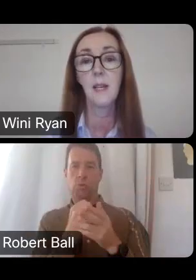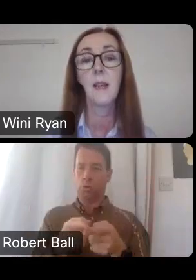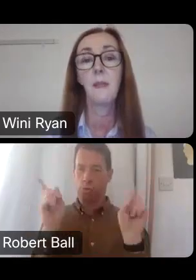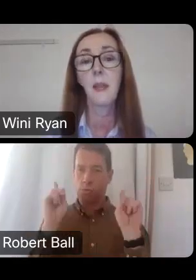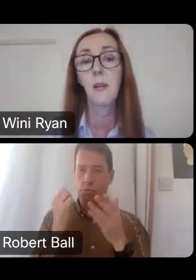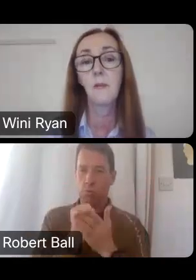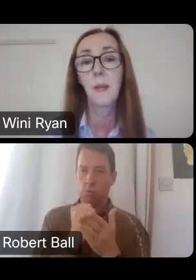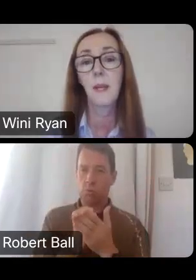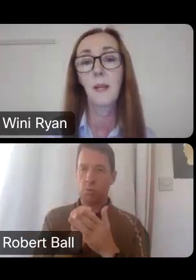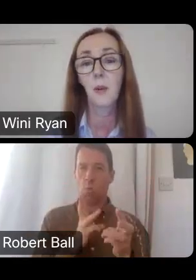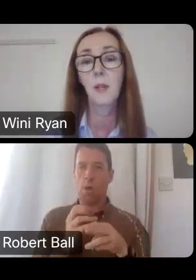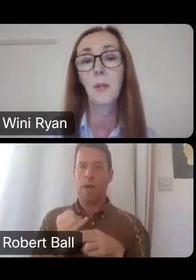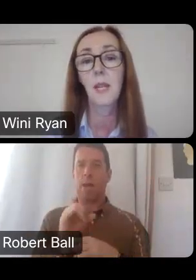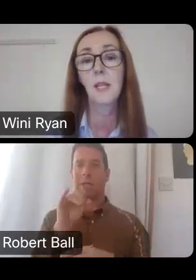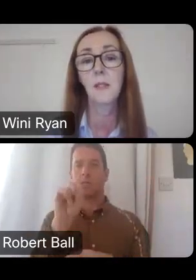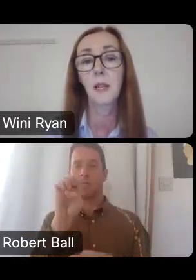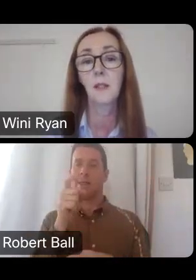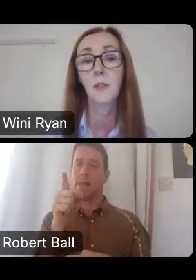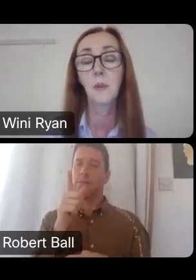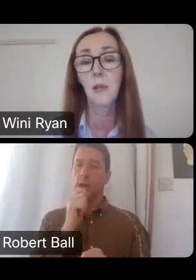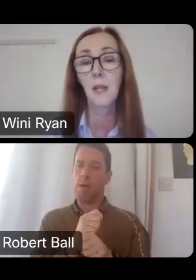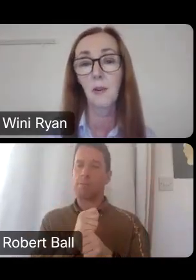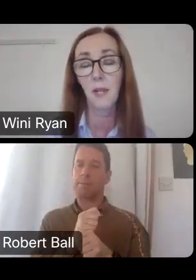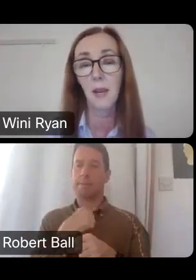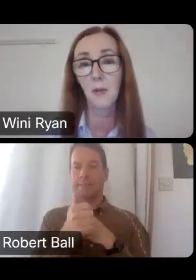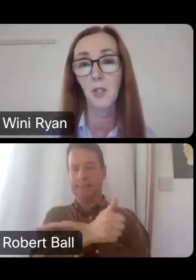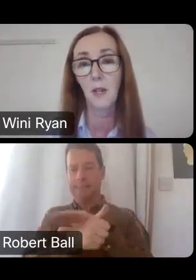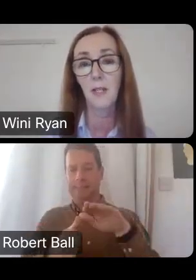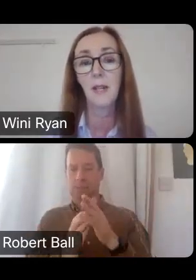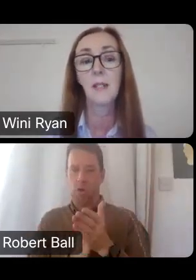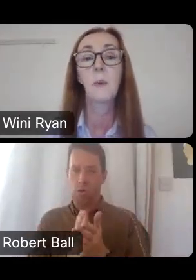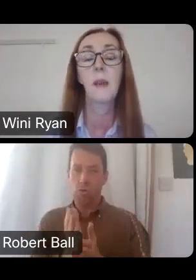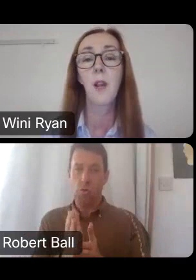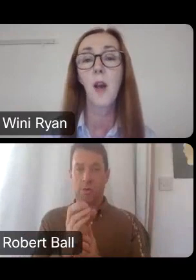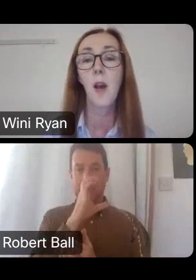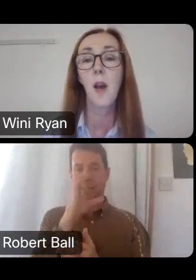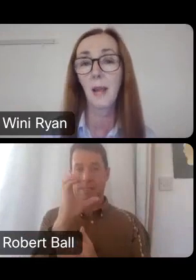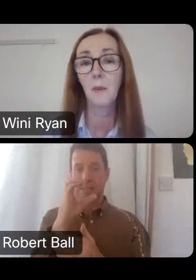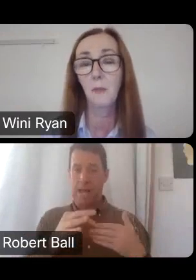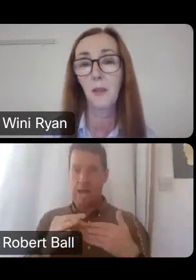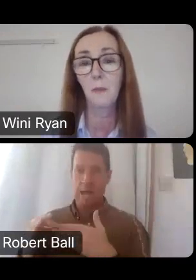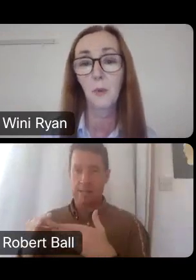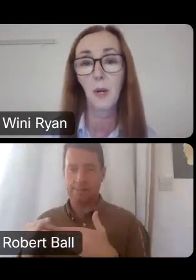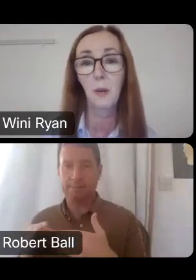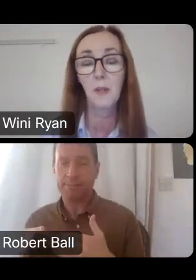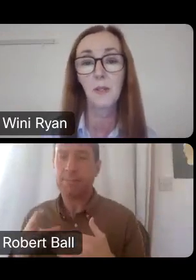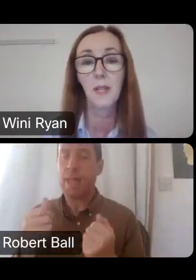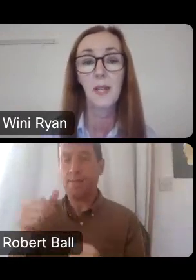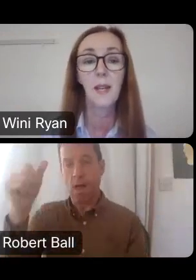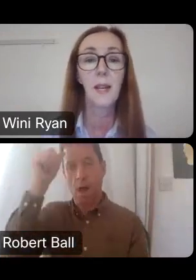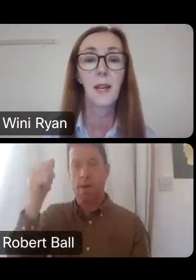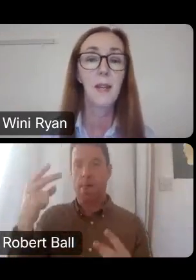HSE, they will have been taught communication skills through the Calgary-Cambridge Guide. So we have a common language when they come to work with